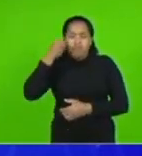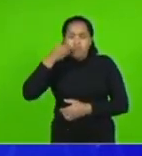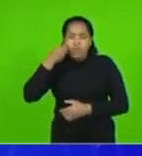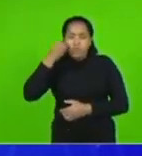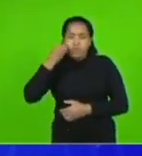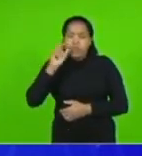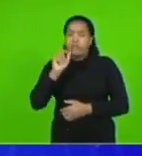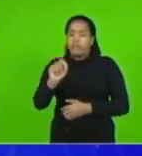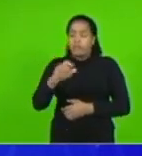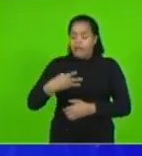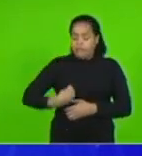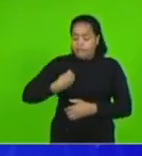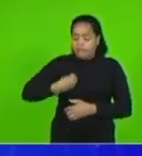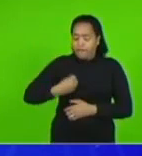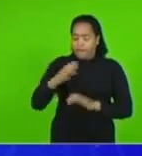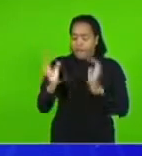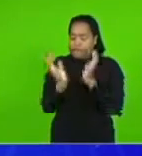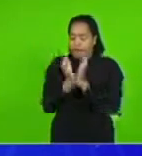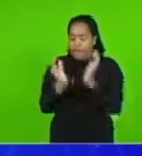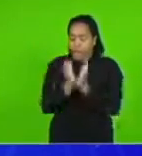in this event.